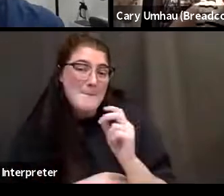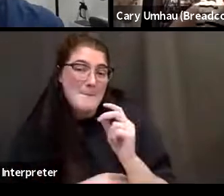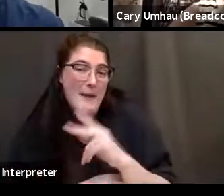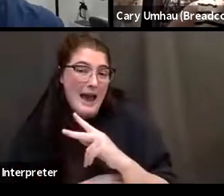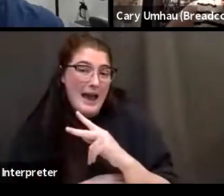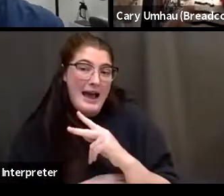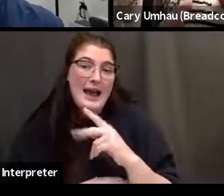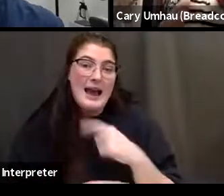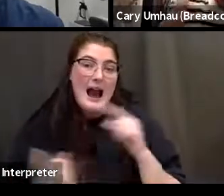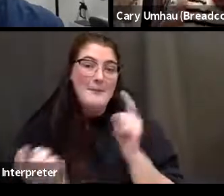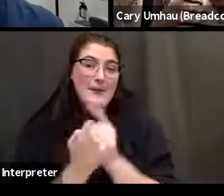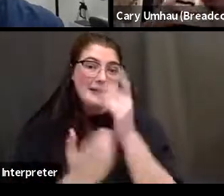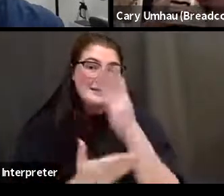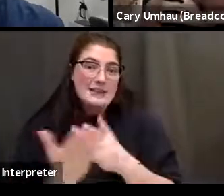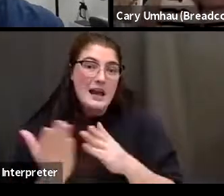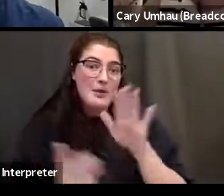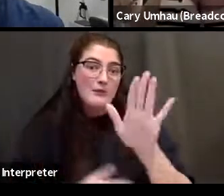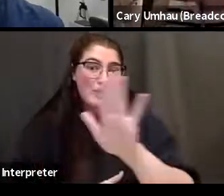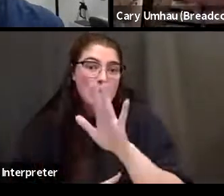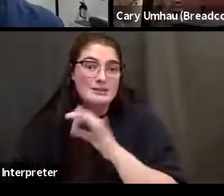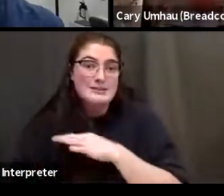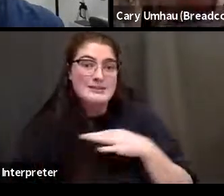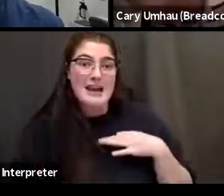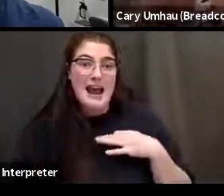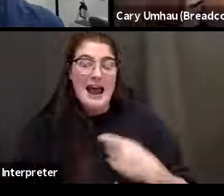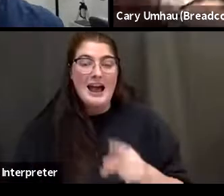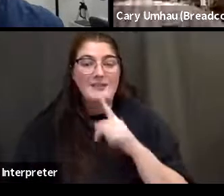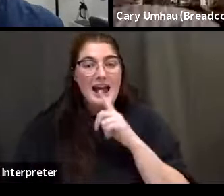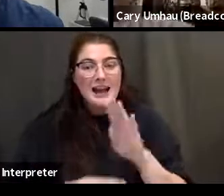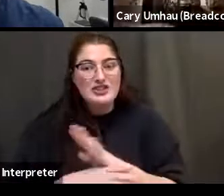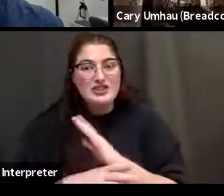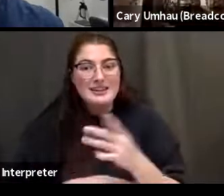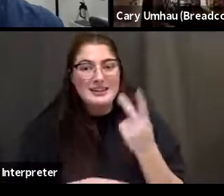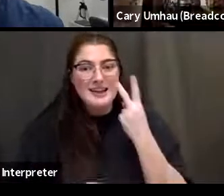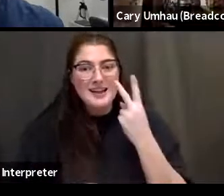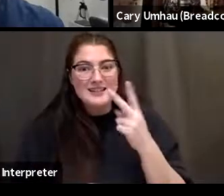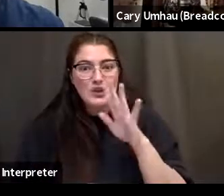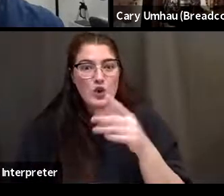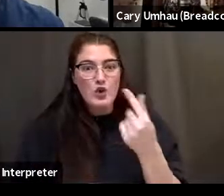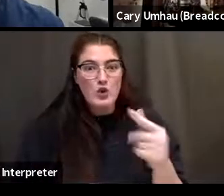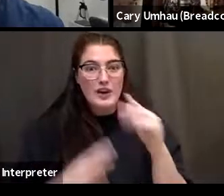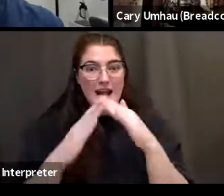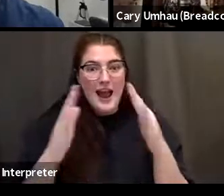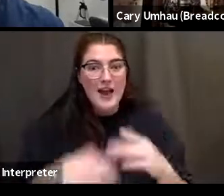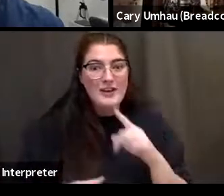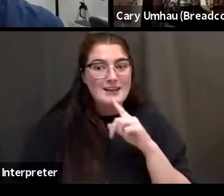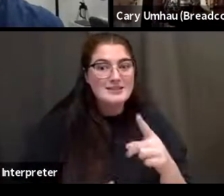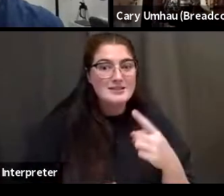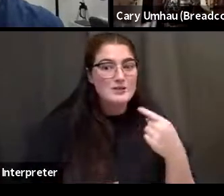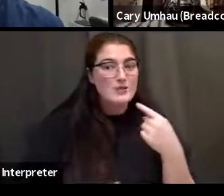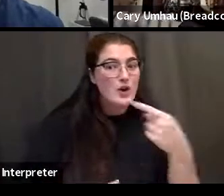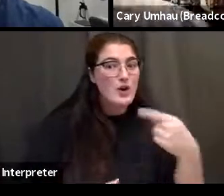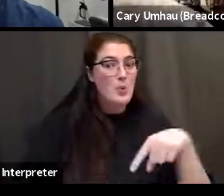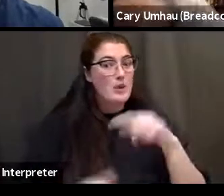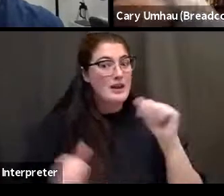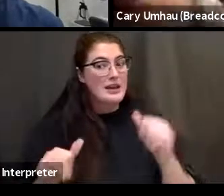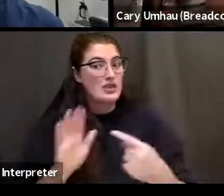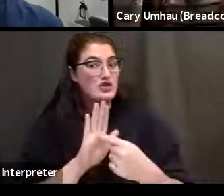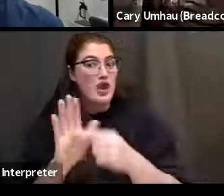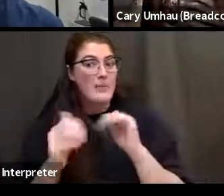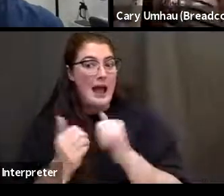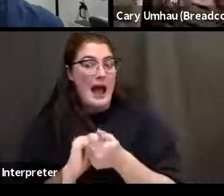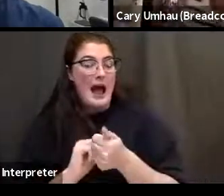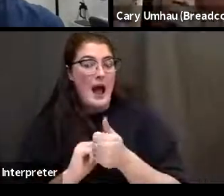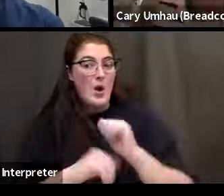met with some of your staff. I actually got to see your greenhouse. I actually told them we could show them how to install